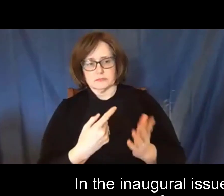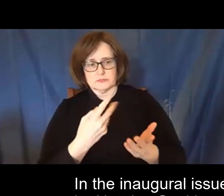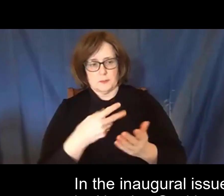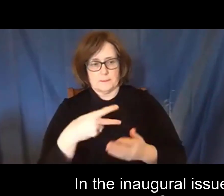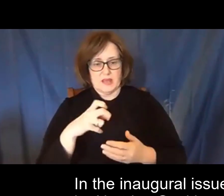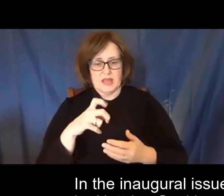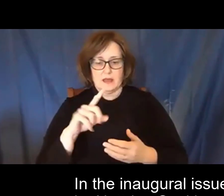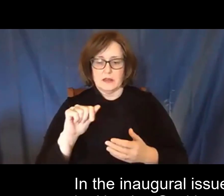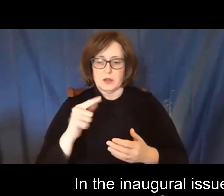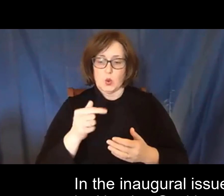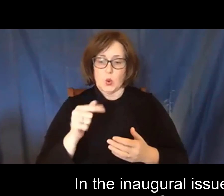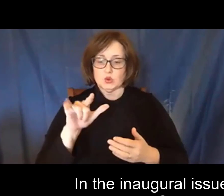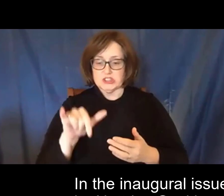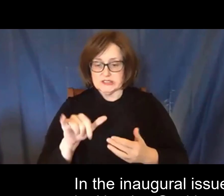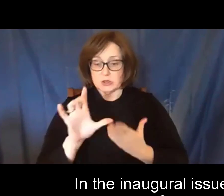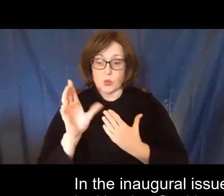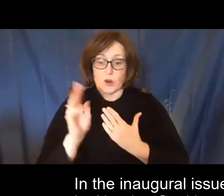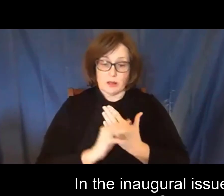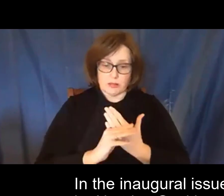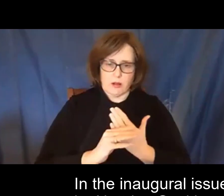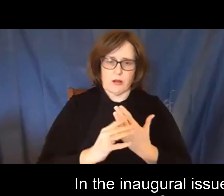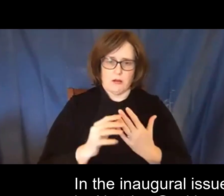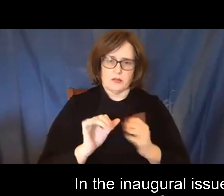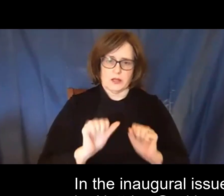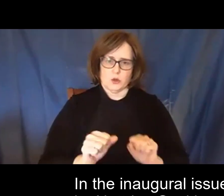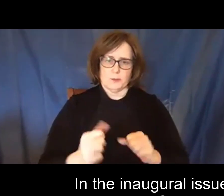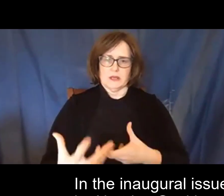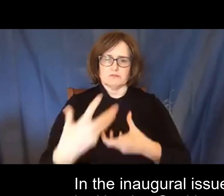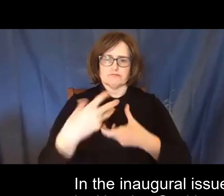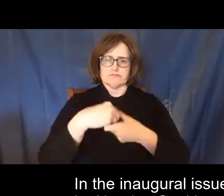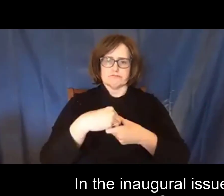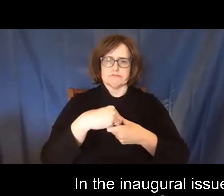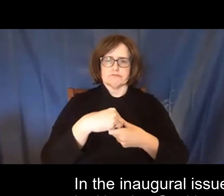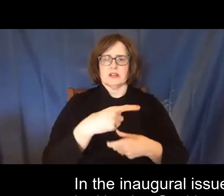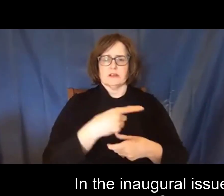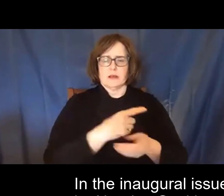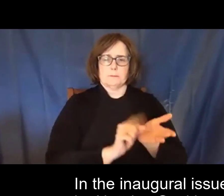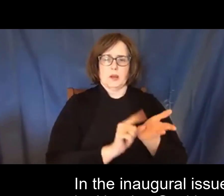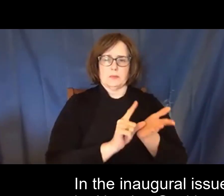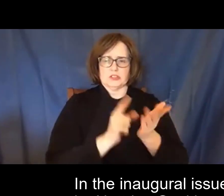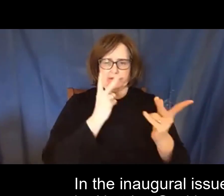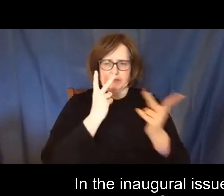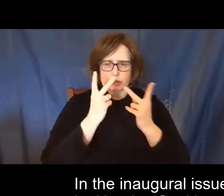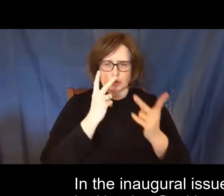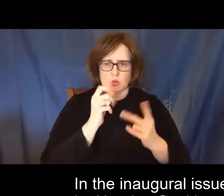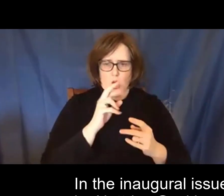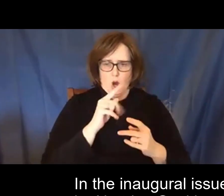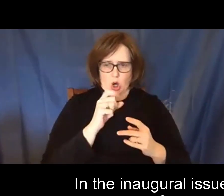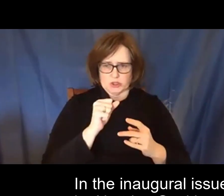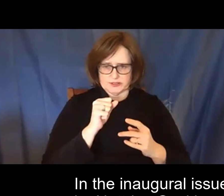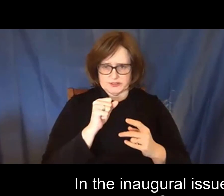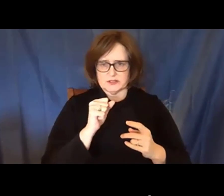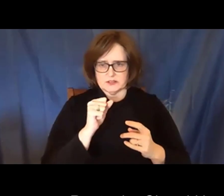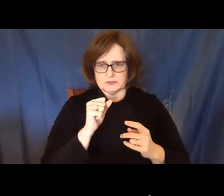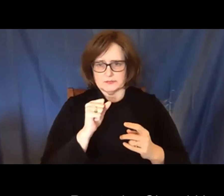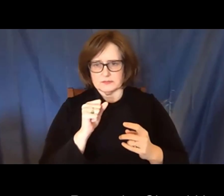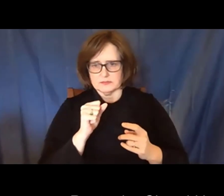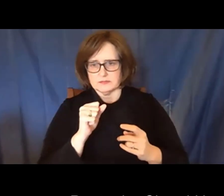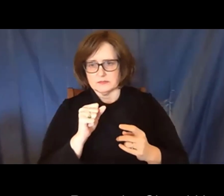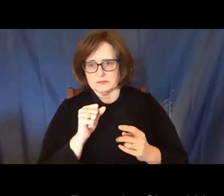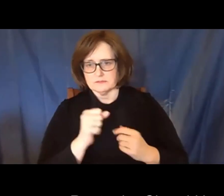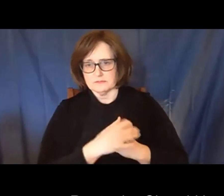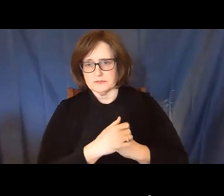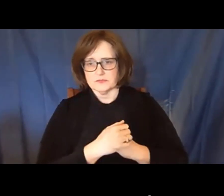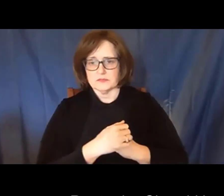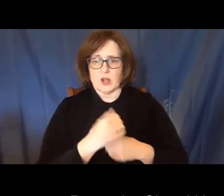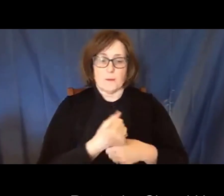In the inaugural issue, we published visual art by Patrice Gaskins, Abdi Farah, and Rick Banks, poetry